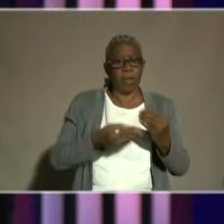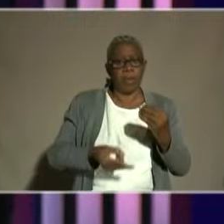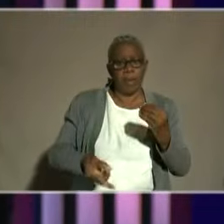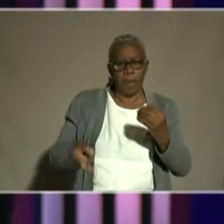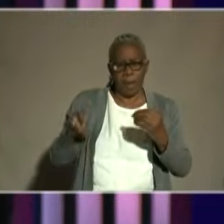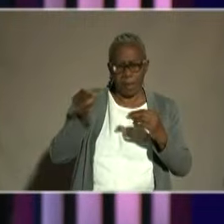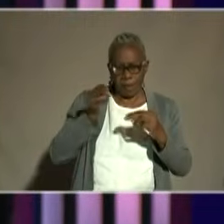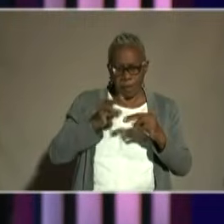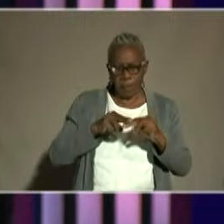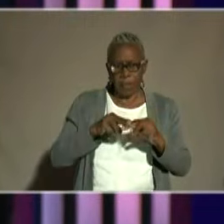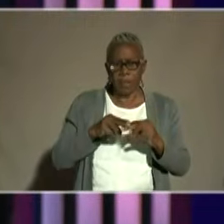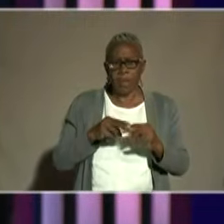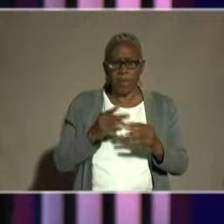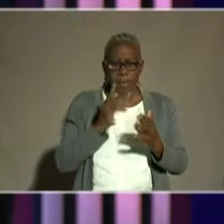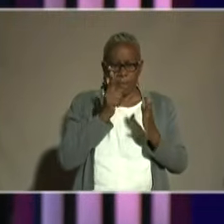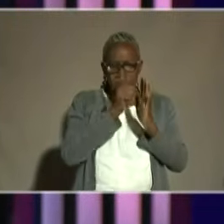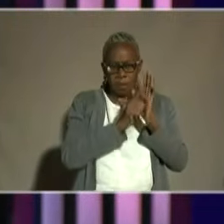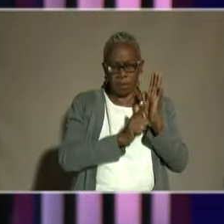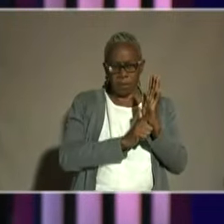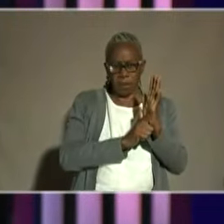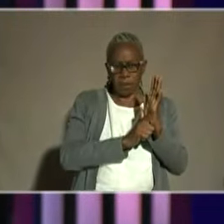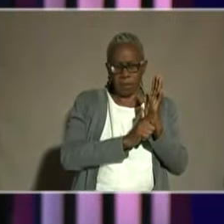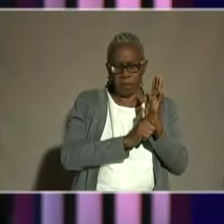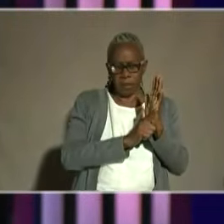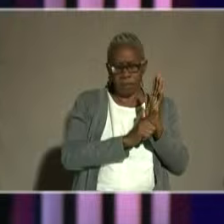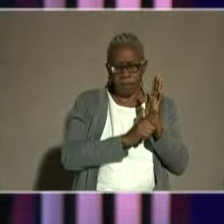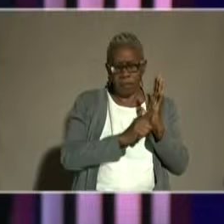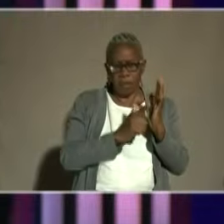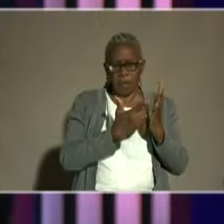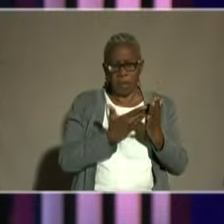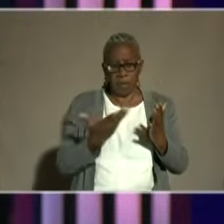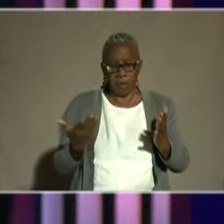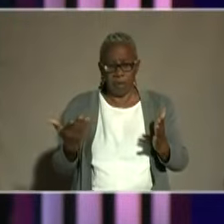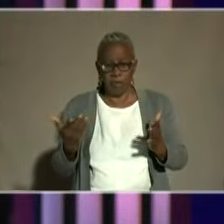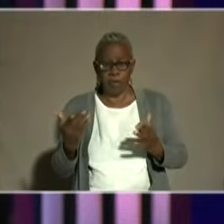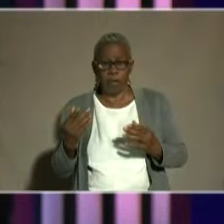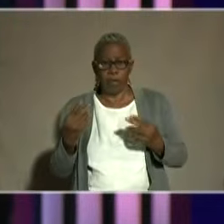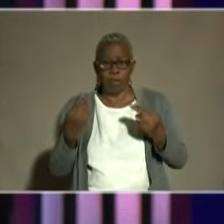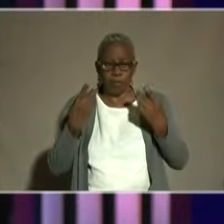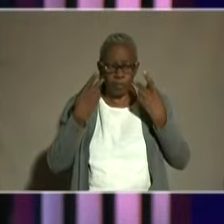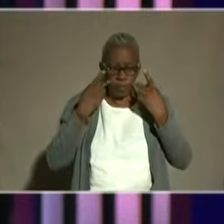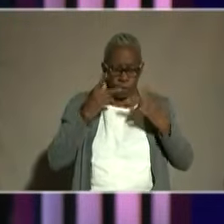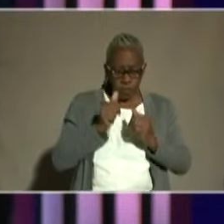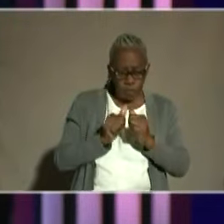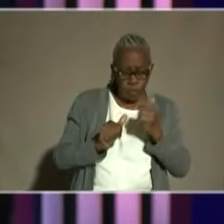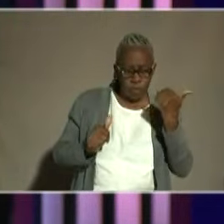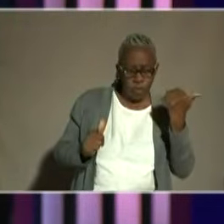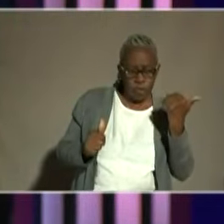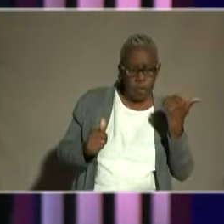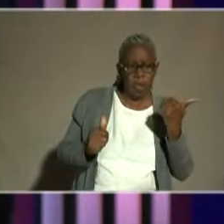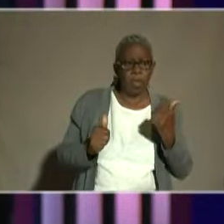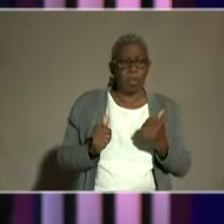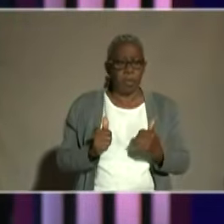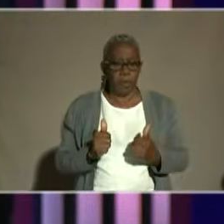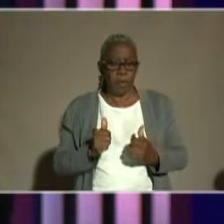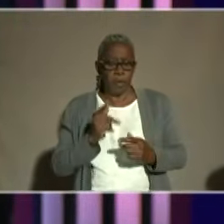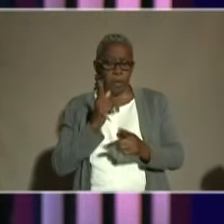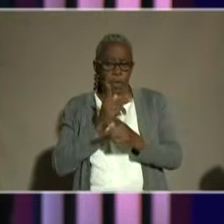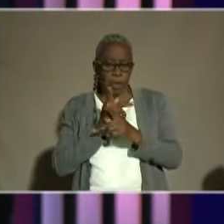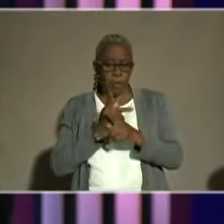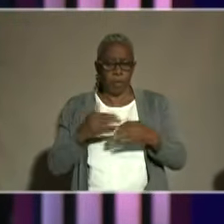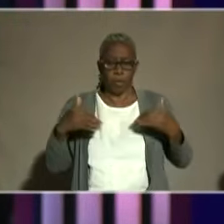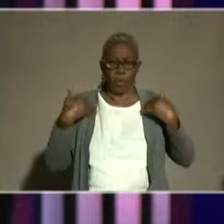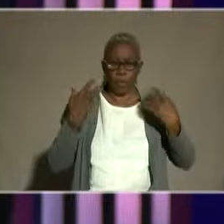list. And similarly, sports equipment, which is vital for social cohesion. Sports is a critical part of keeping young